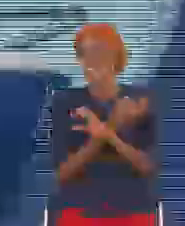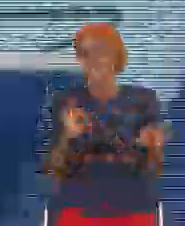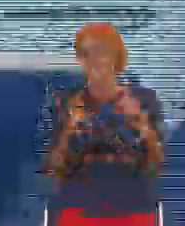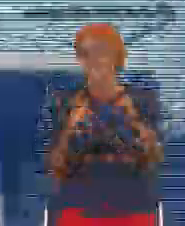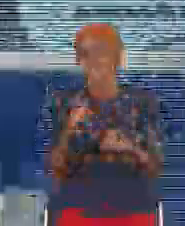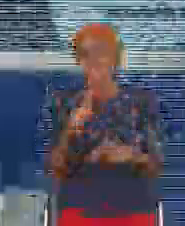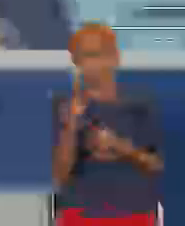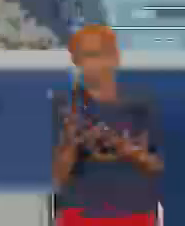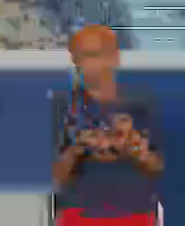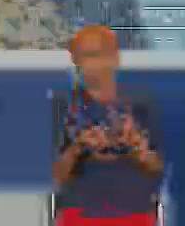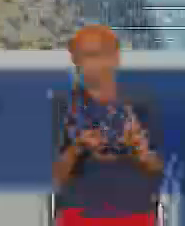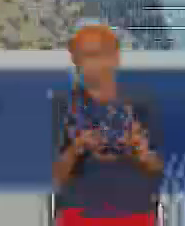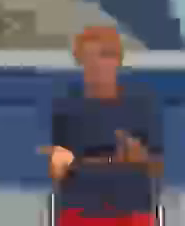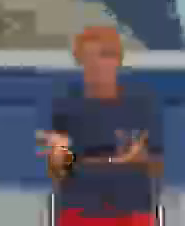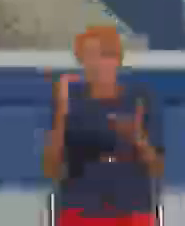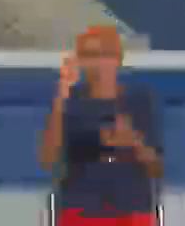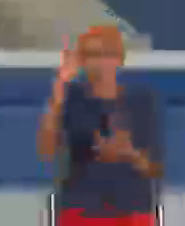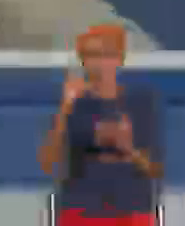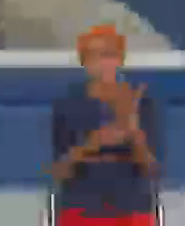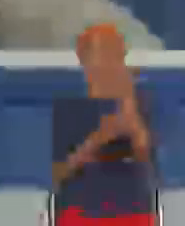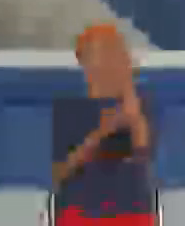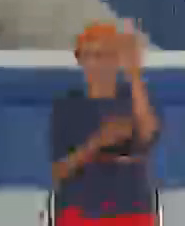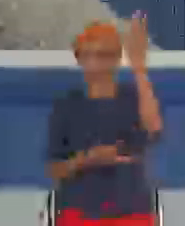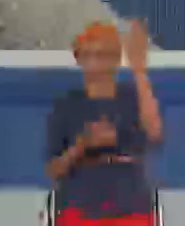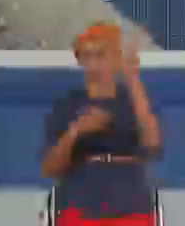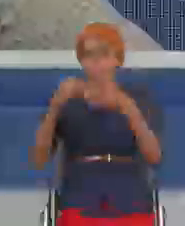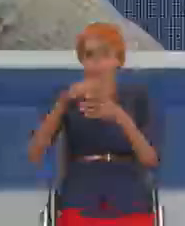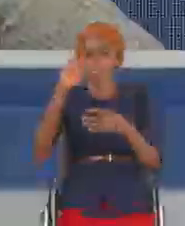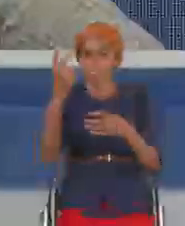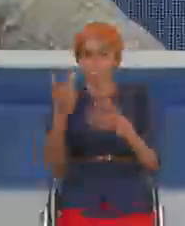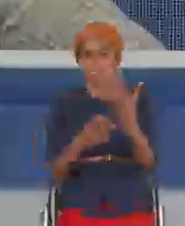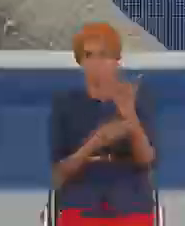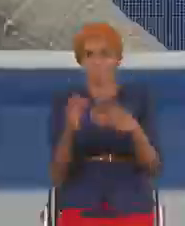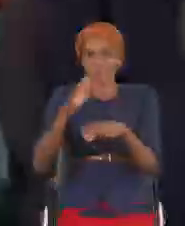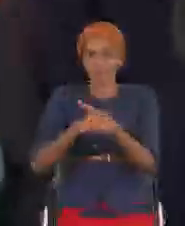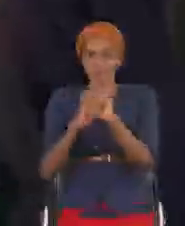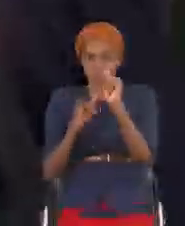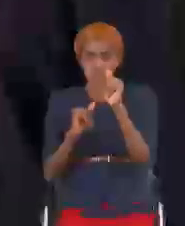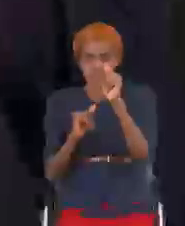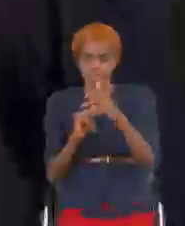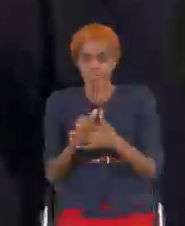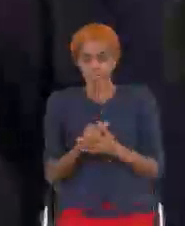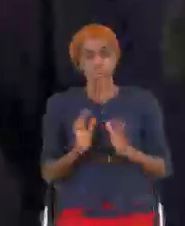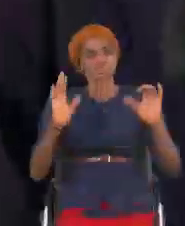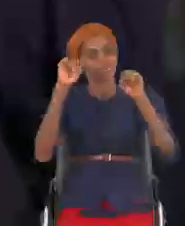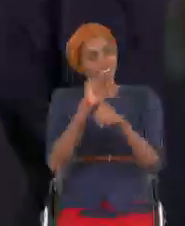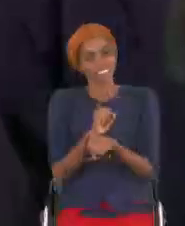ready? You raise up one hand, you lay the other hand upon yourself.